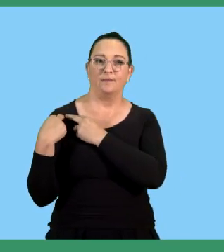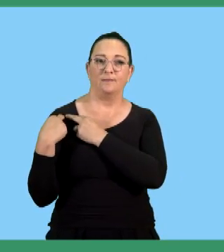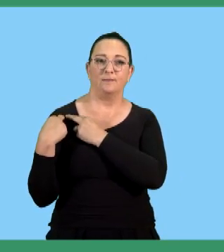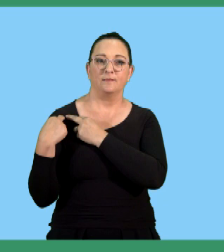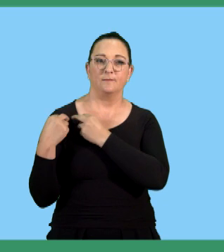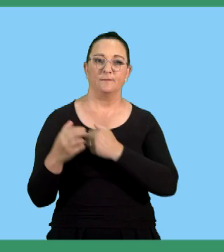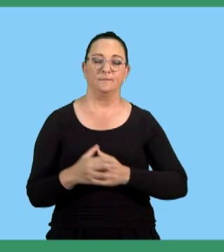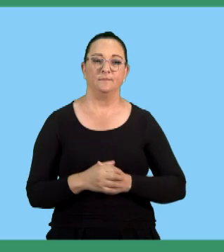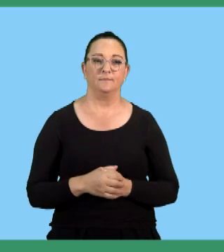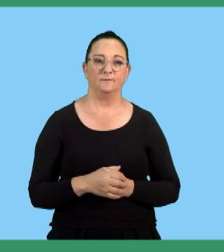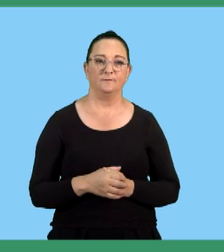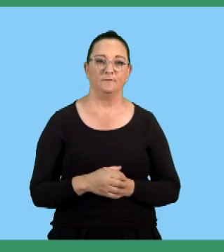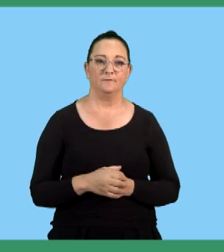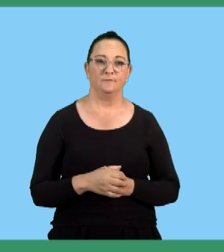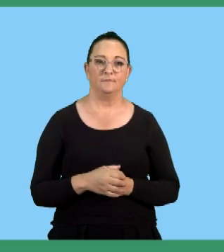Responsibility